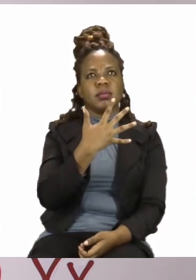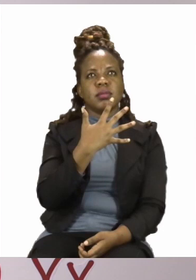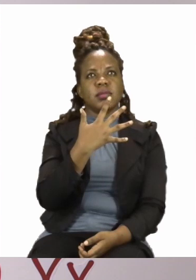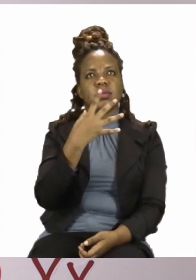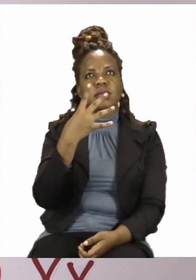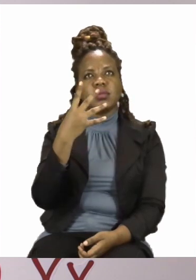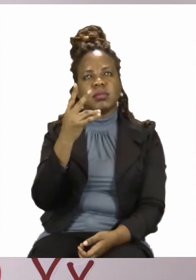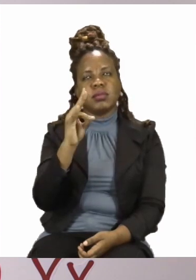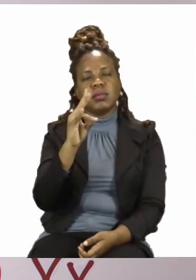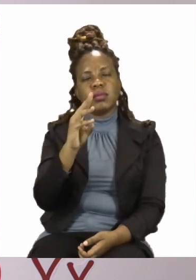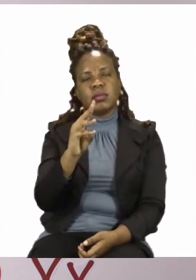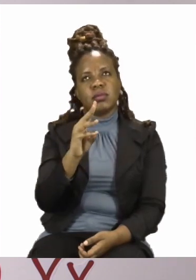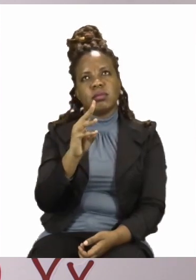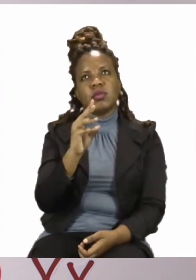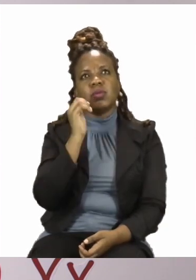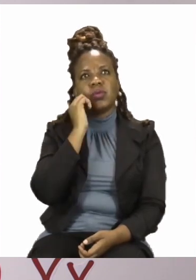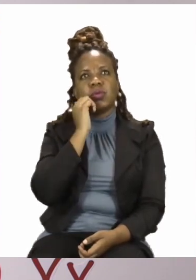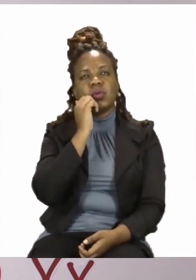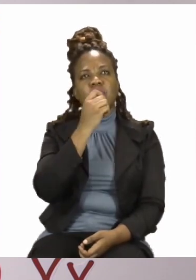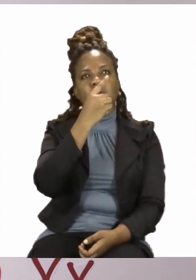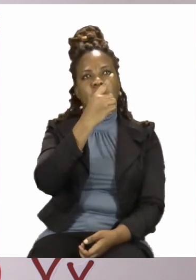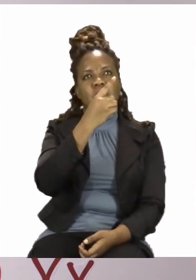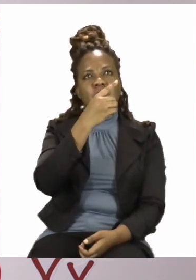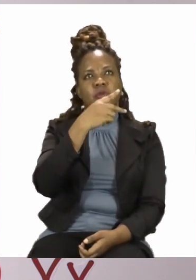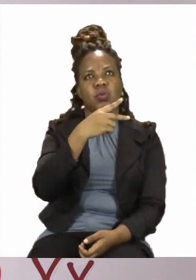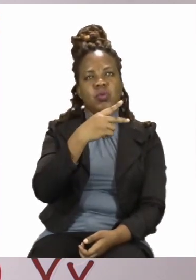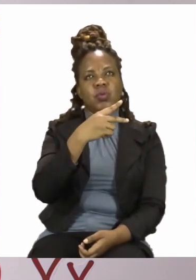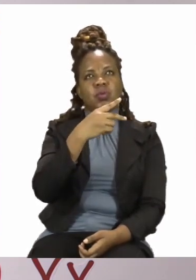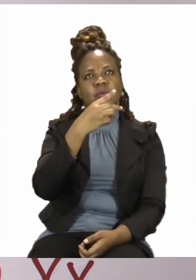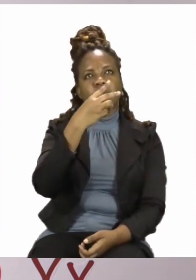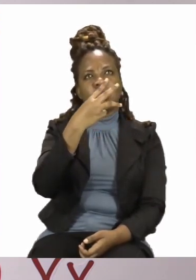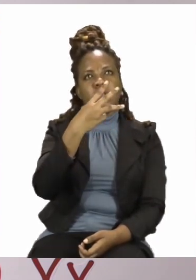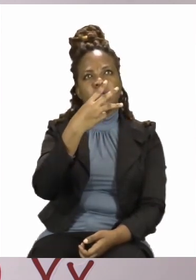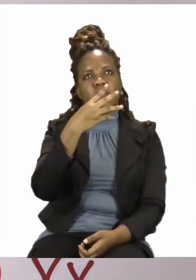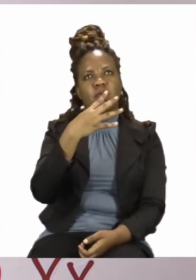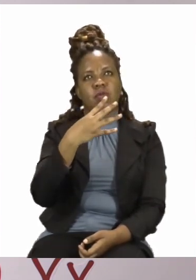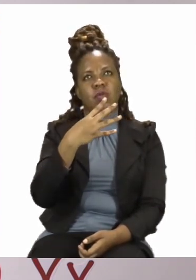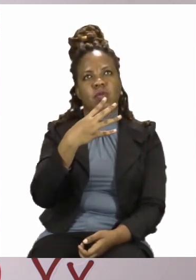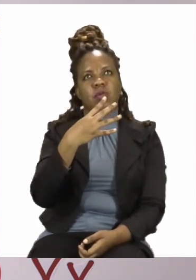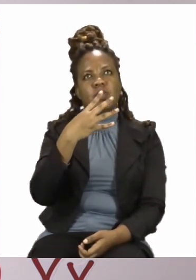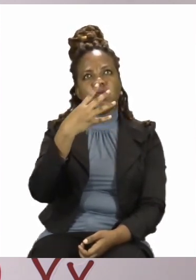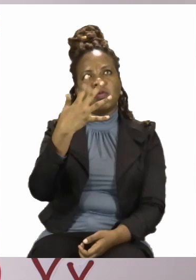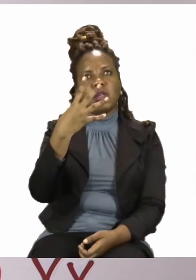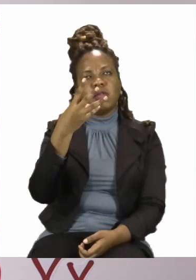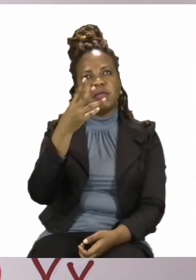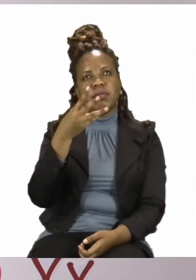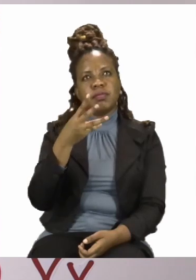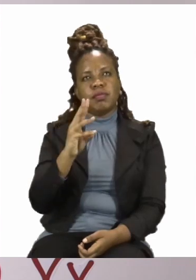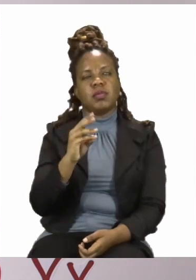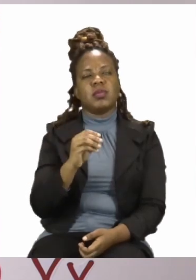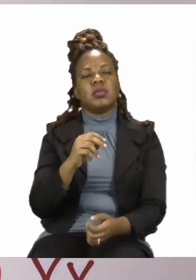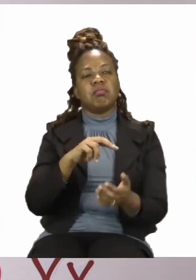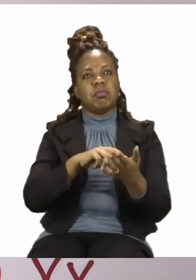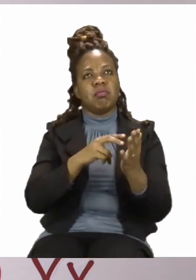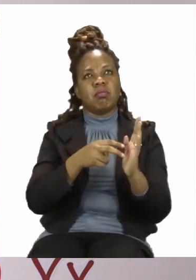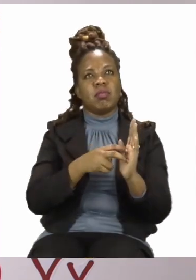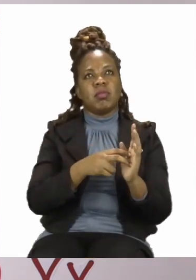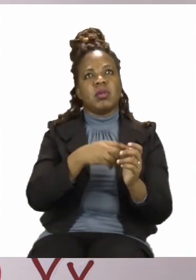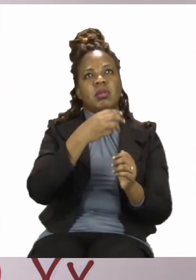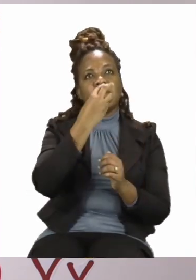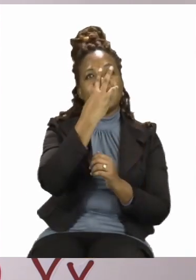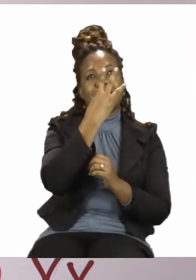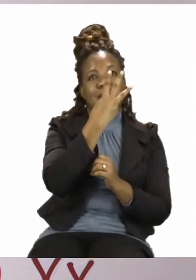5, 6. So that means 3 times 2, or 3 groups